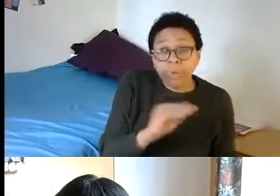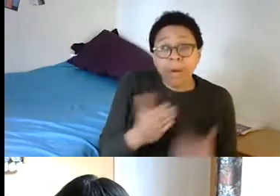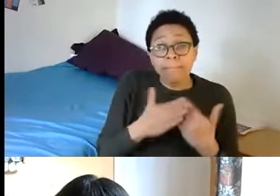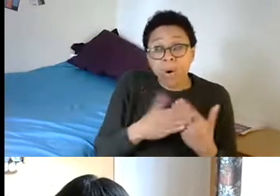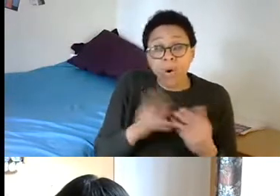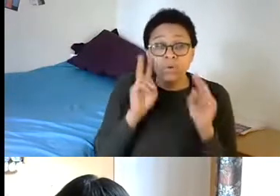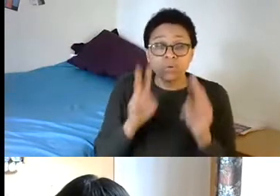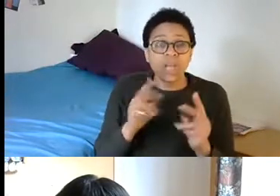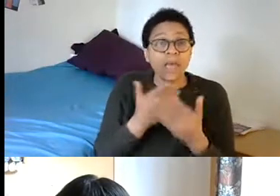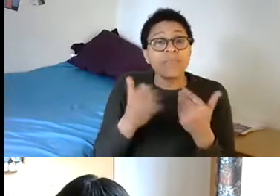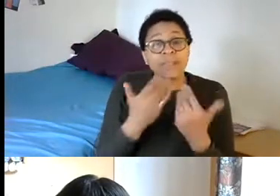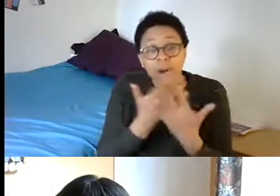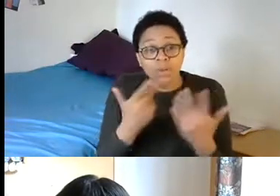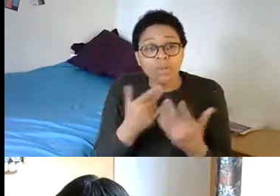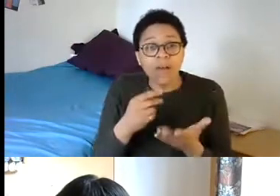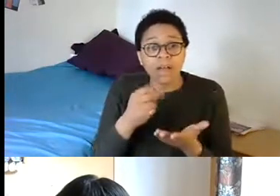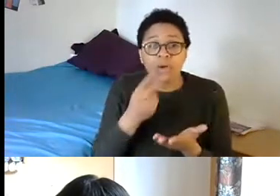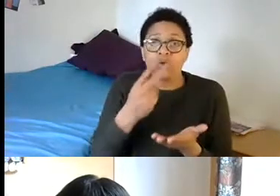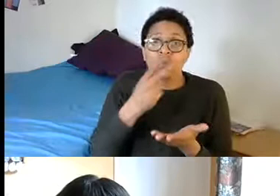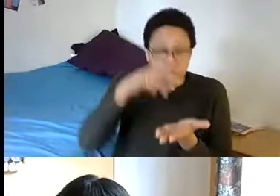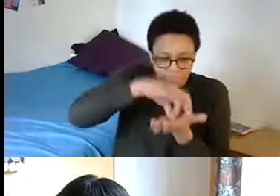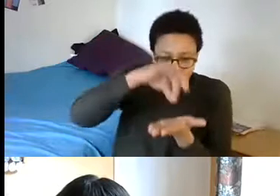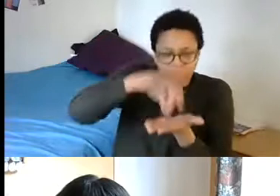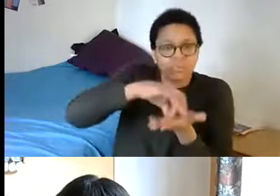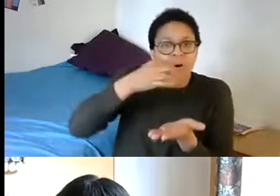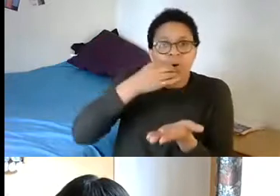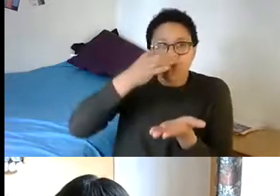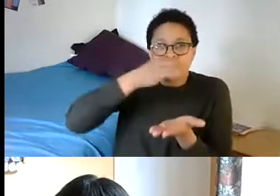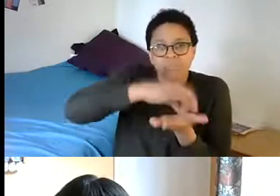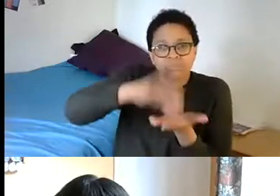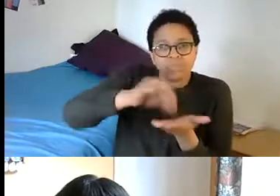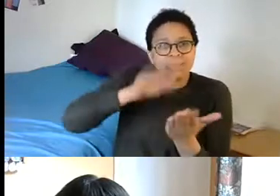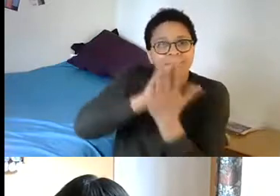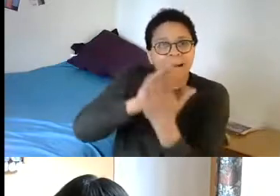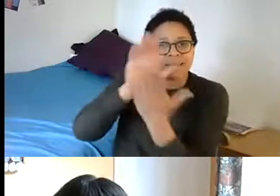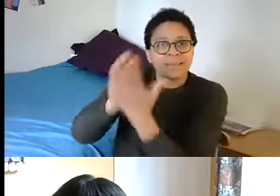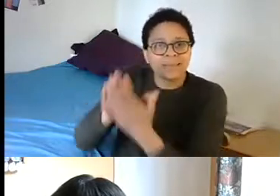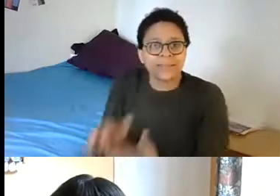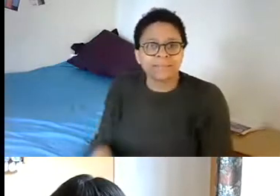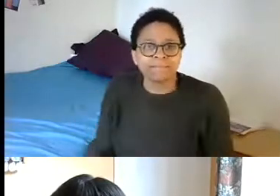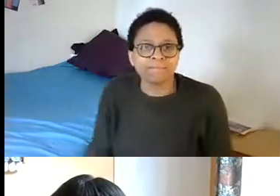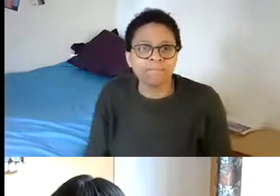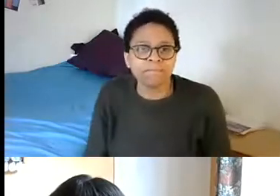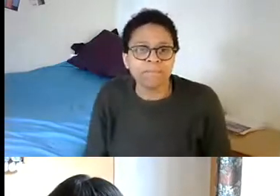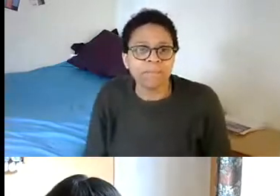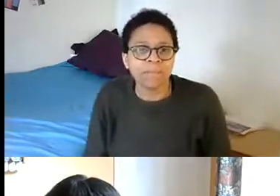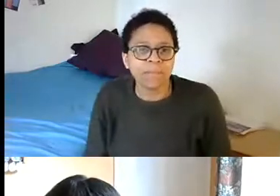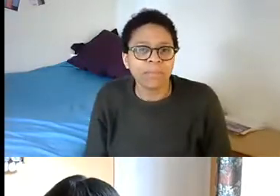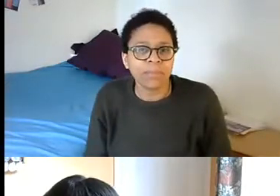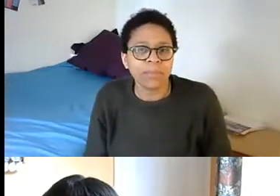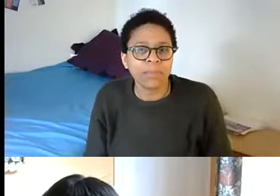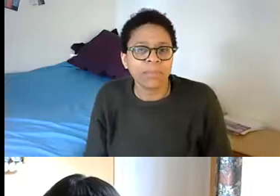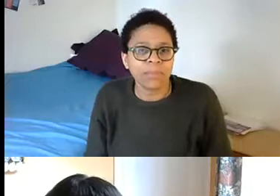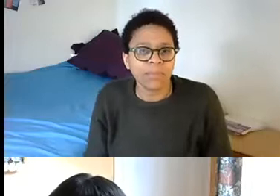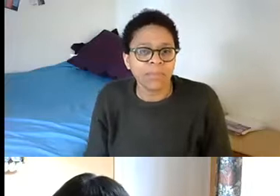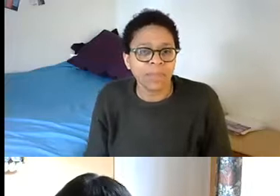fag ends. Oh yeah. Hold on. Can you see it? No. Oh yeah, I did see you